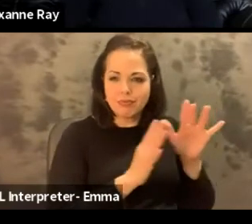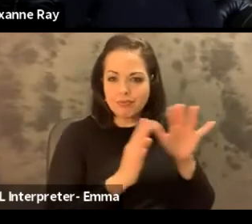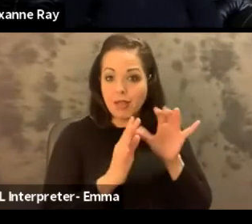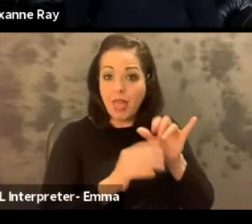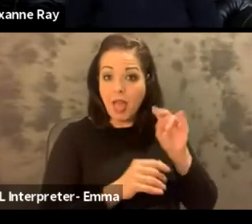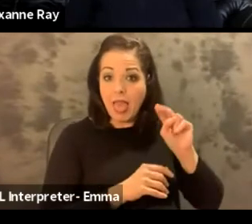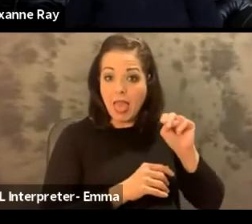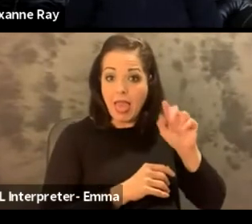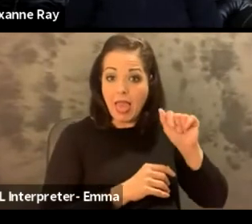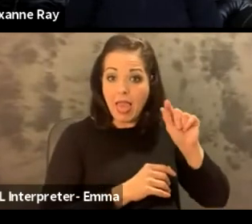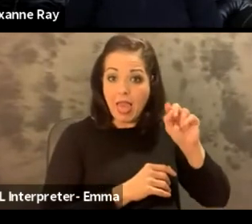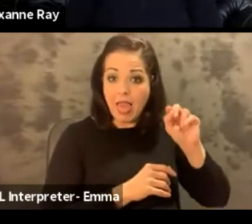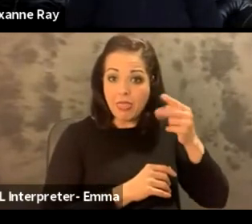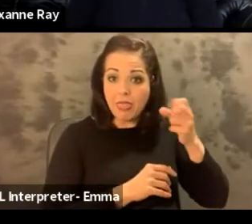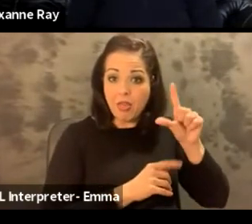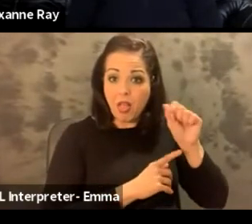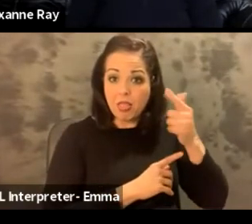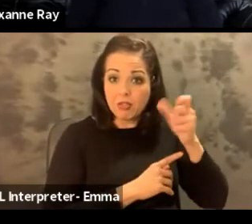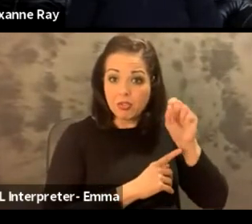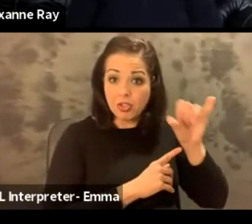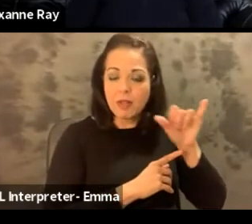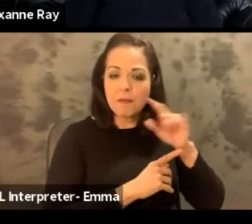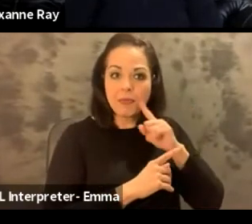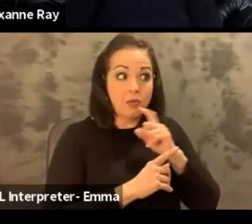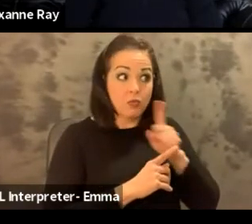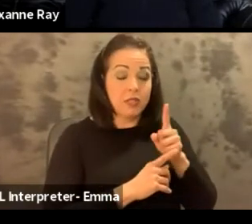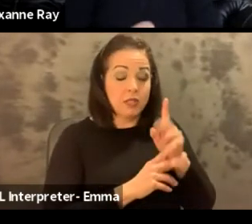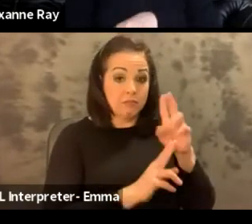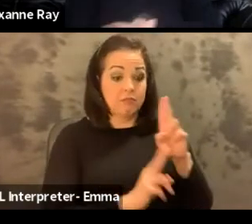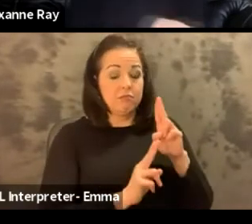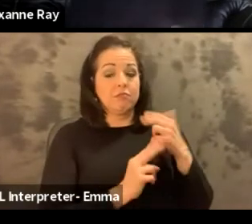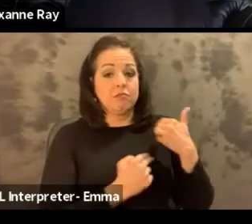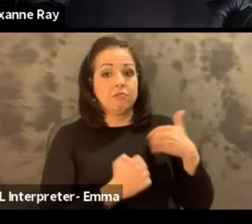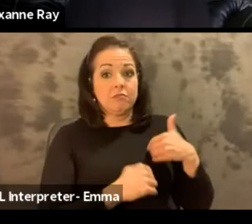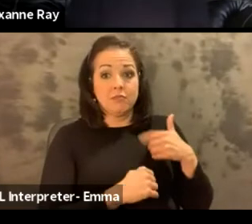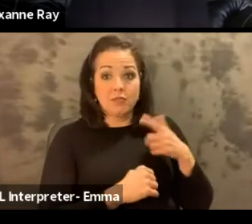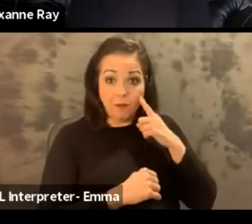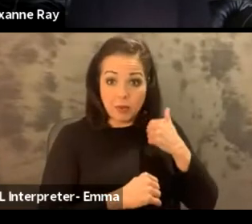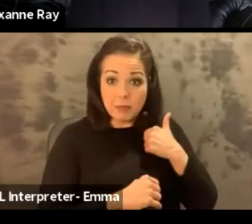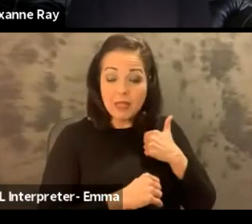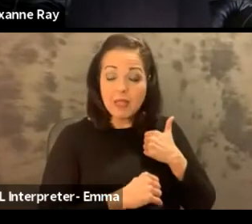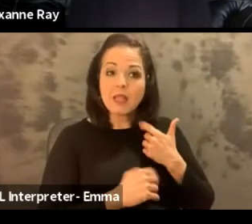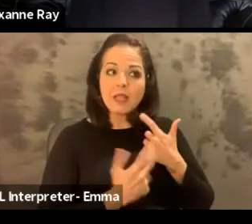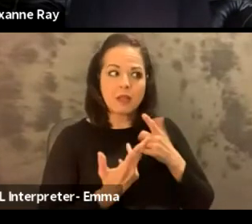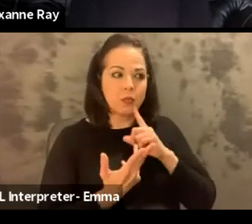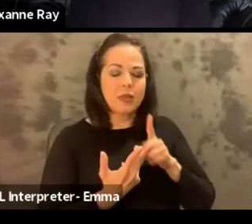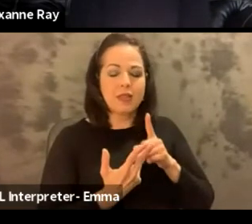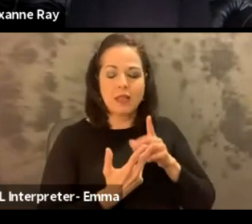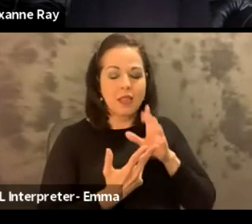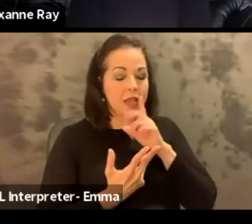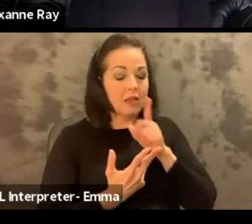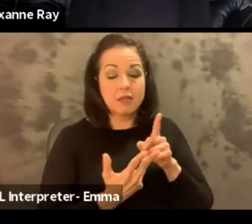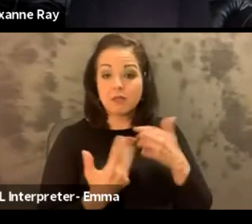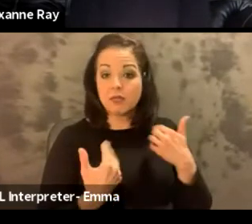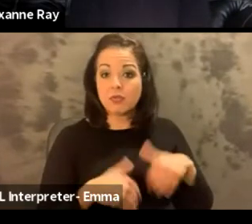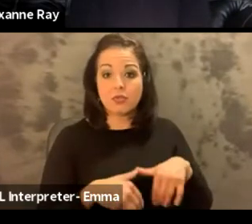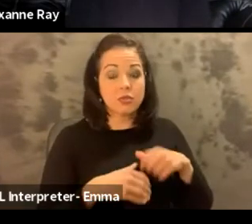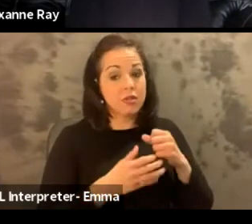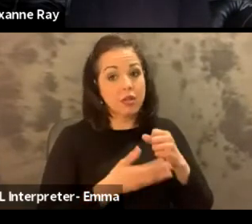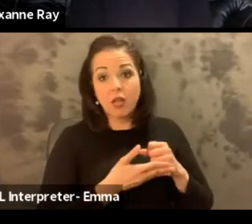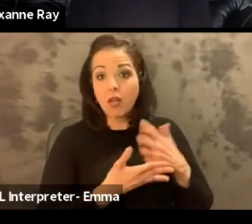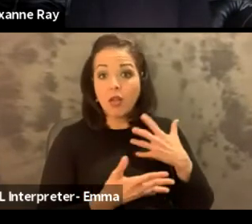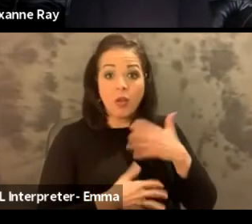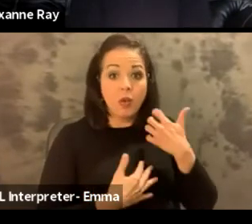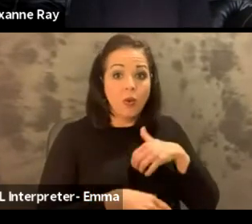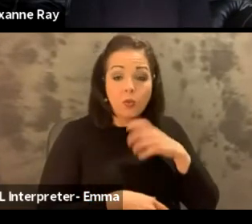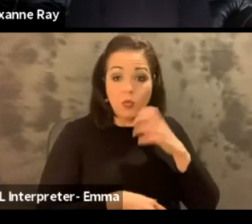And I consider that, you know, a great privilege and also a very rich experience for me to be able